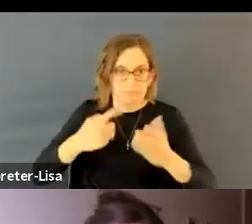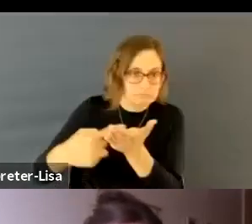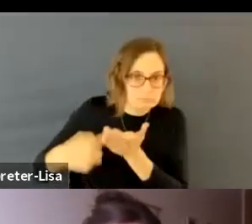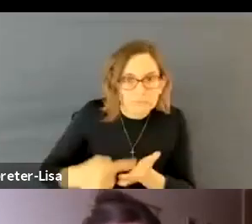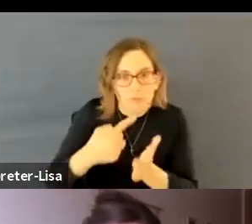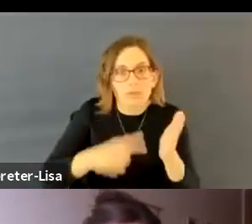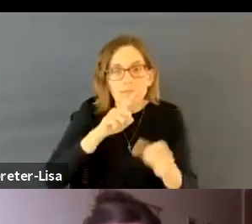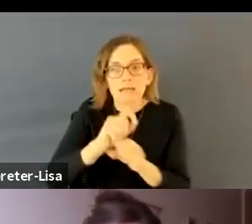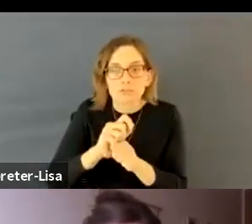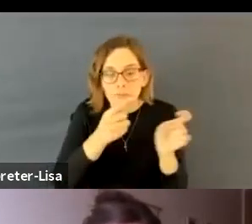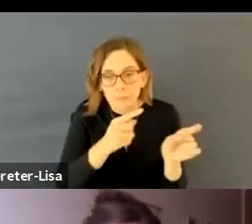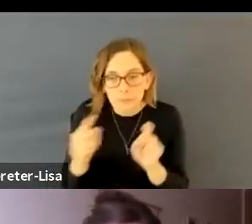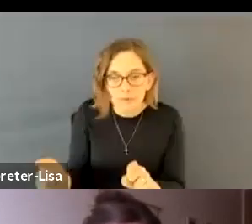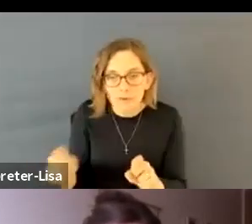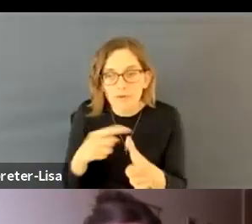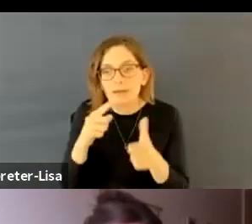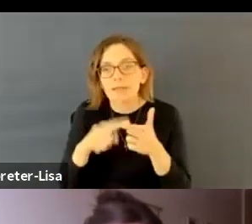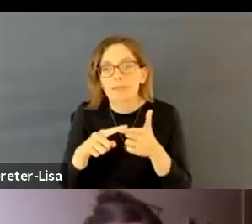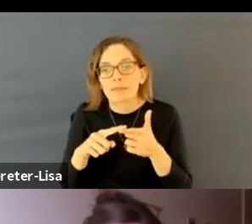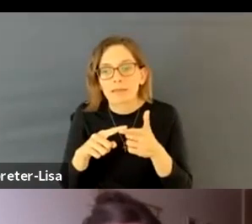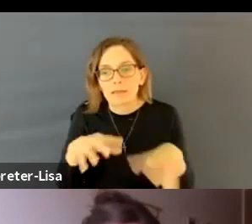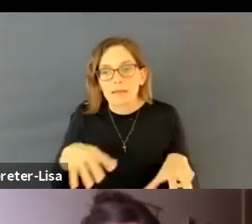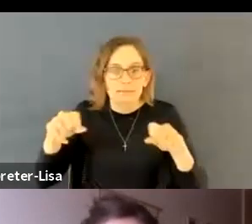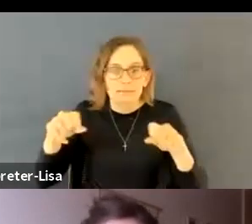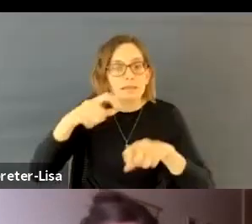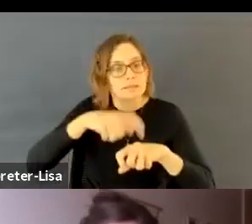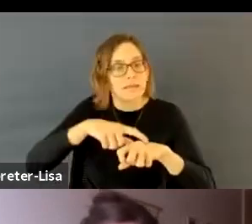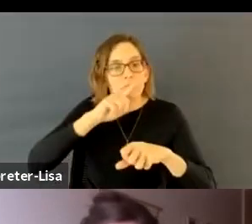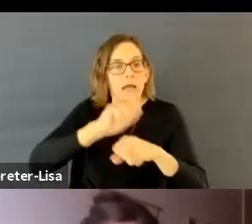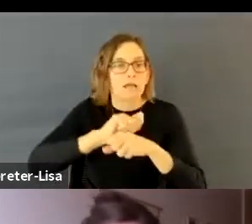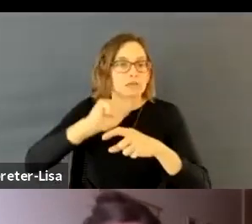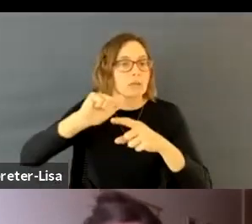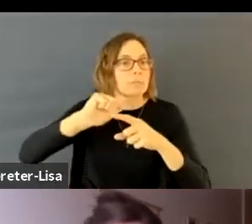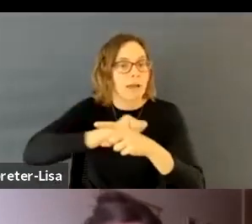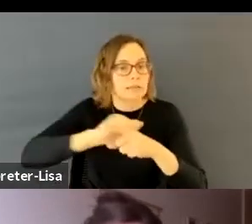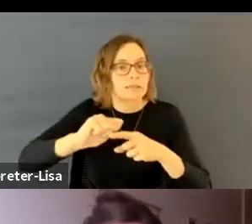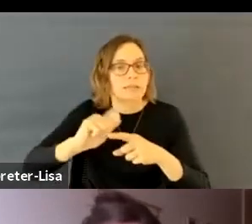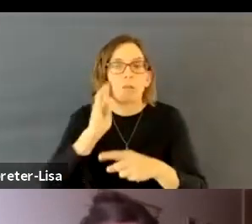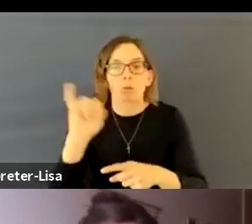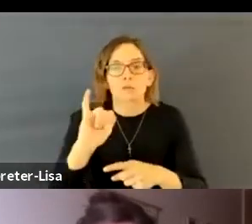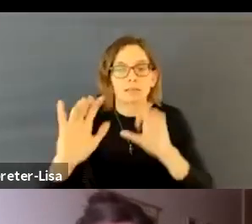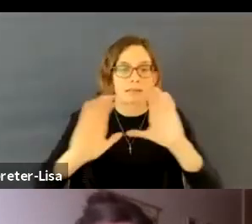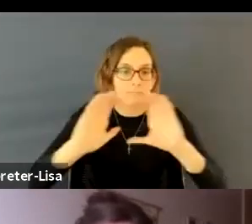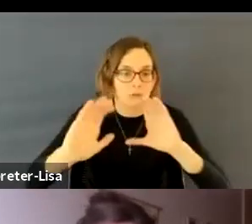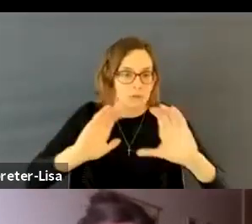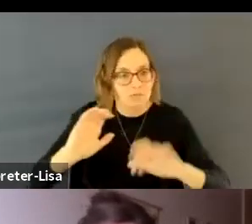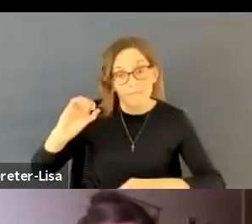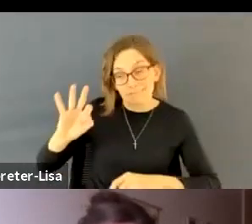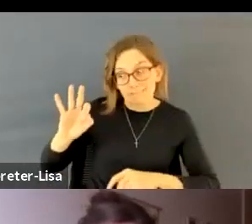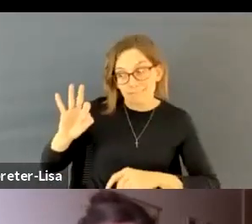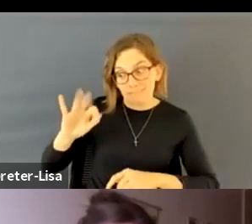going on. And then we're gonna spend some time actually practicing having some of these conversations. Like, as if we were an